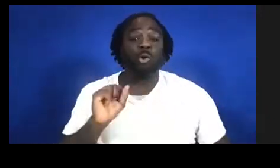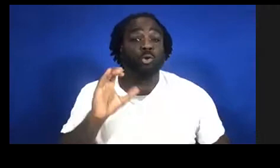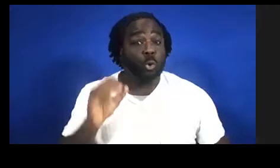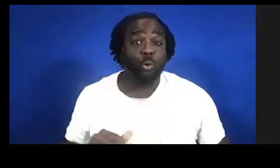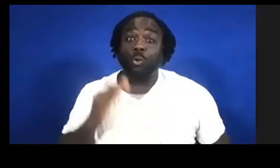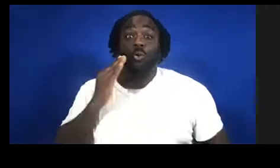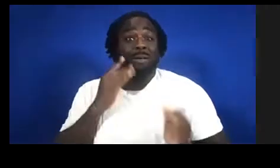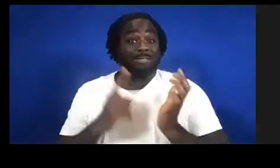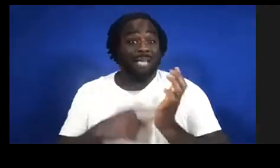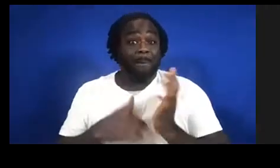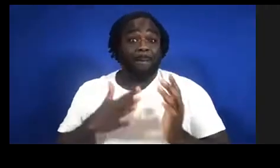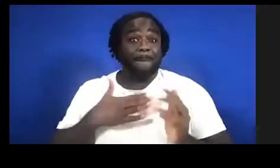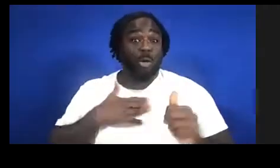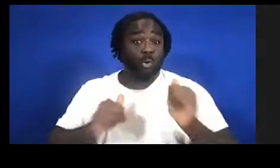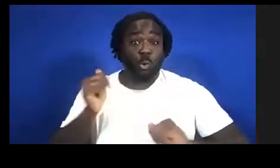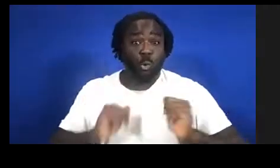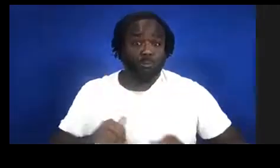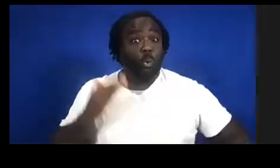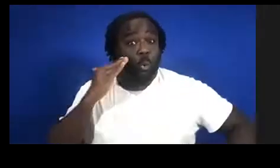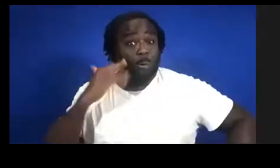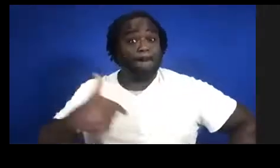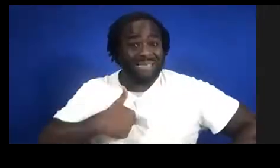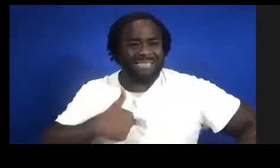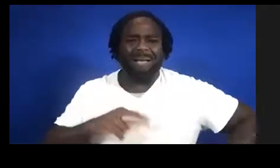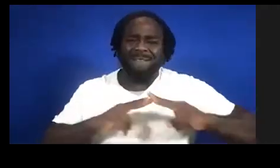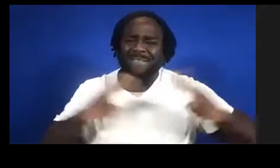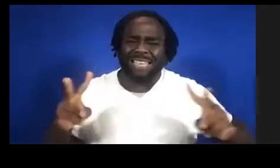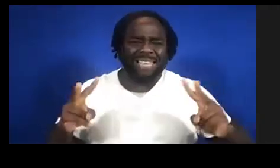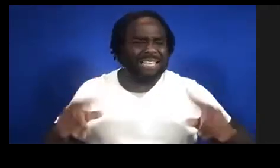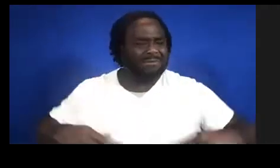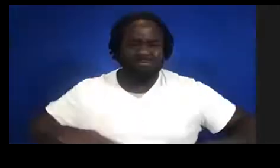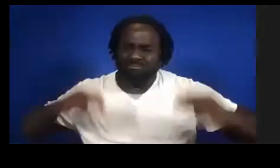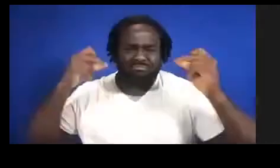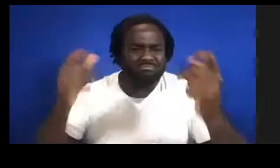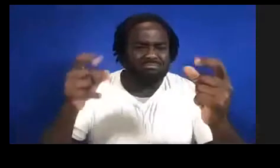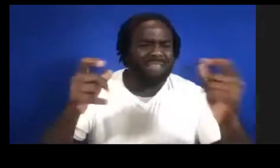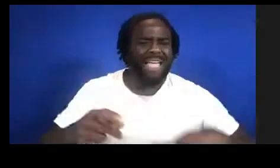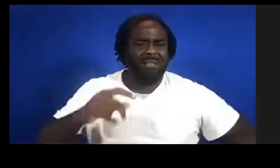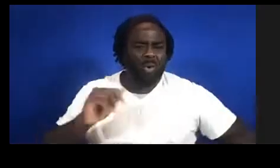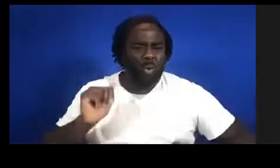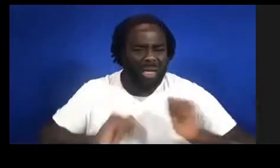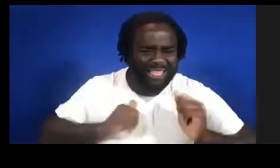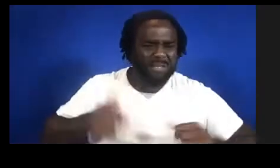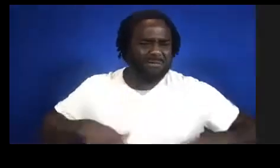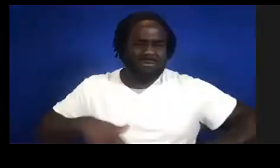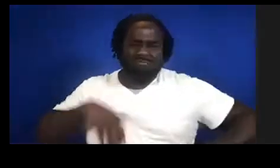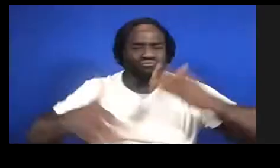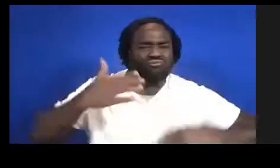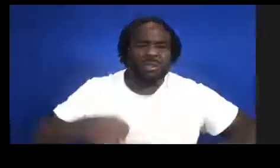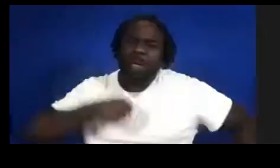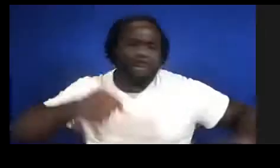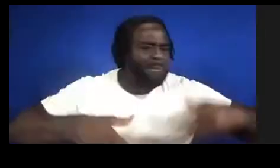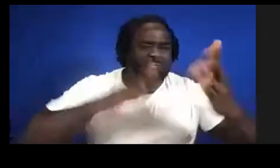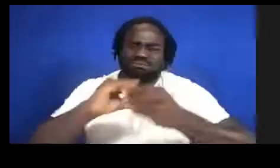was. The audience, there wasn't a whole lot of people of color there. The folks though knew me. The